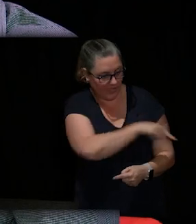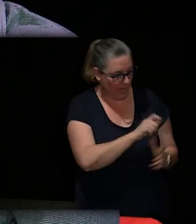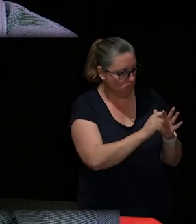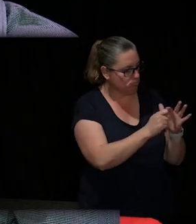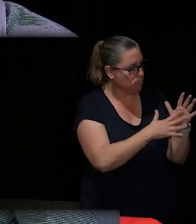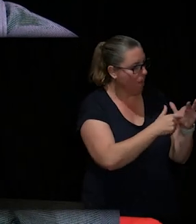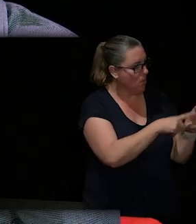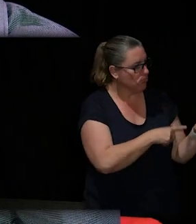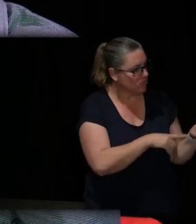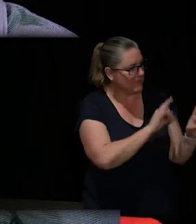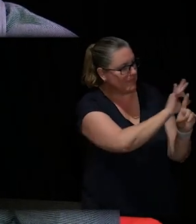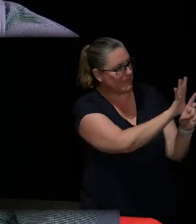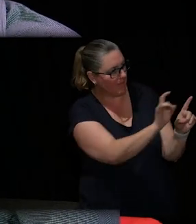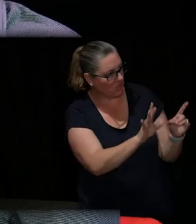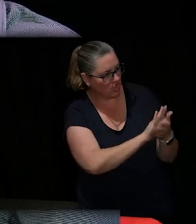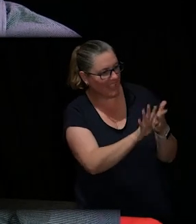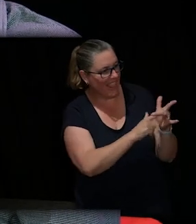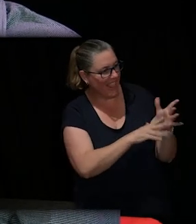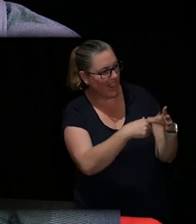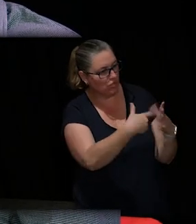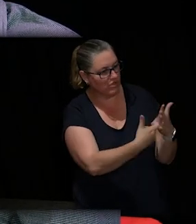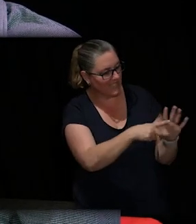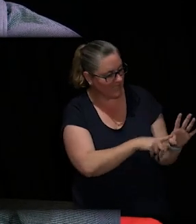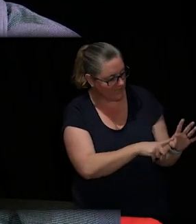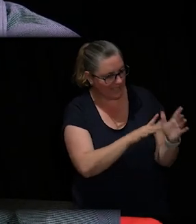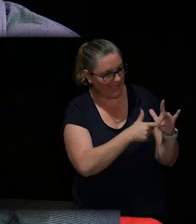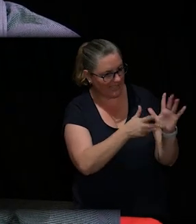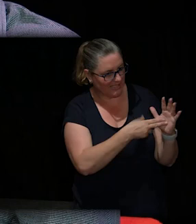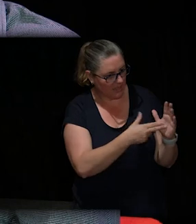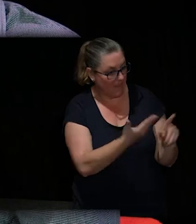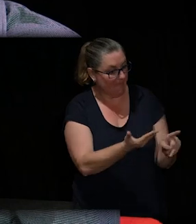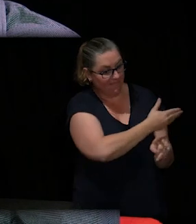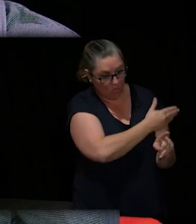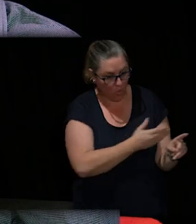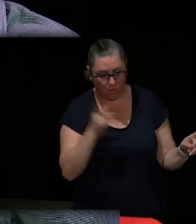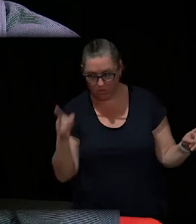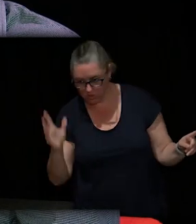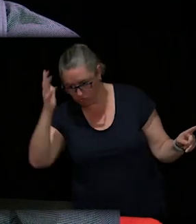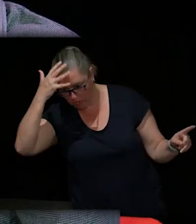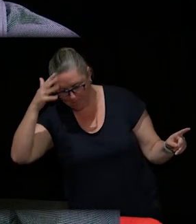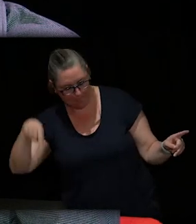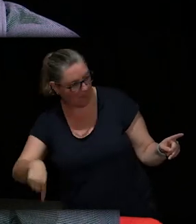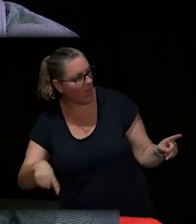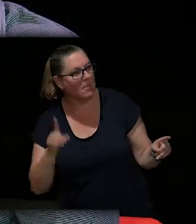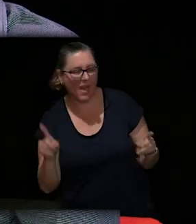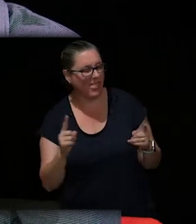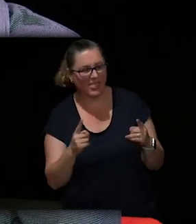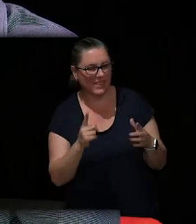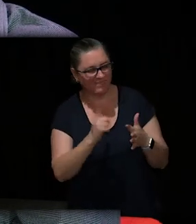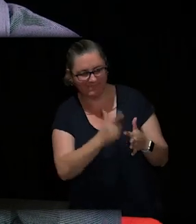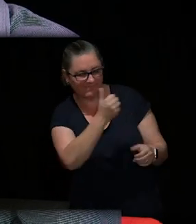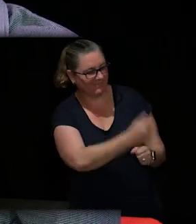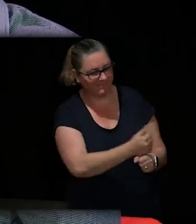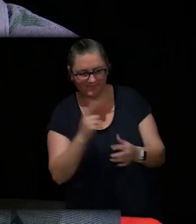to the general to face Donald Trump. But I think it's sort of a little bit more case by case. It would, because